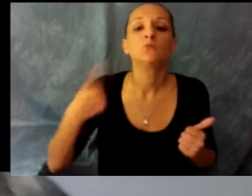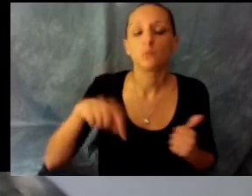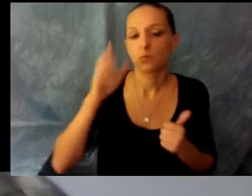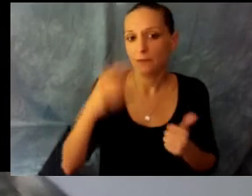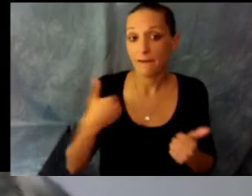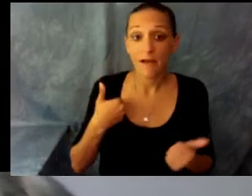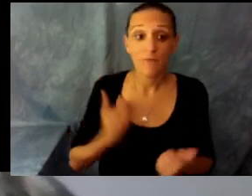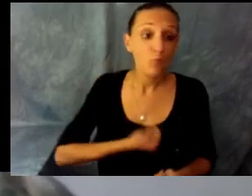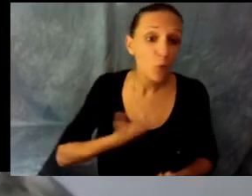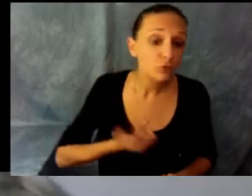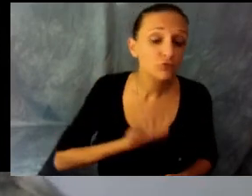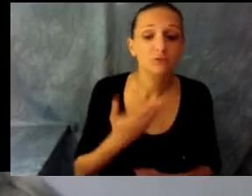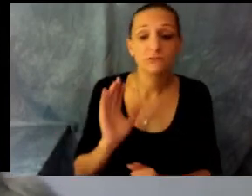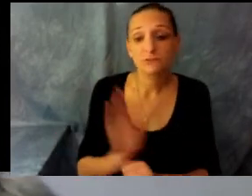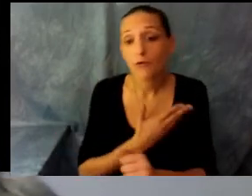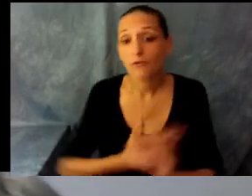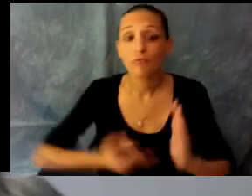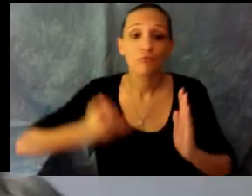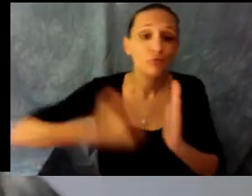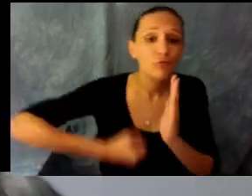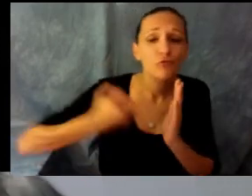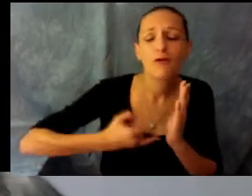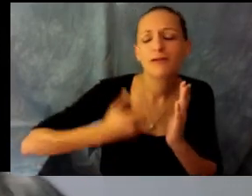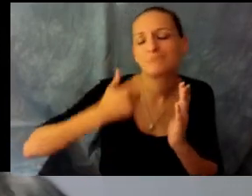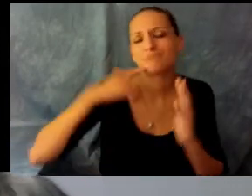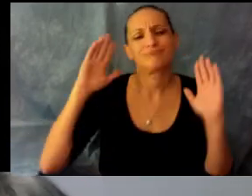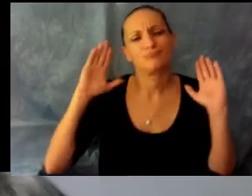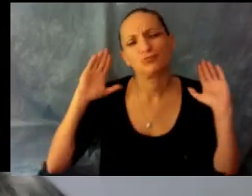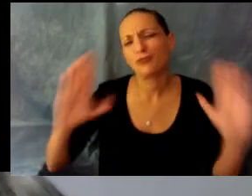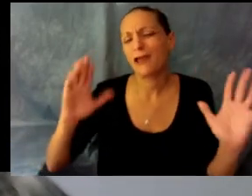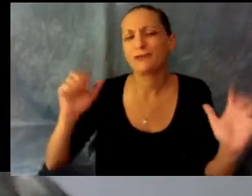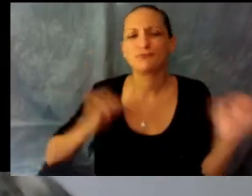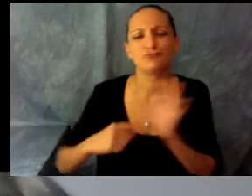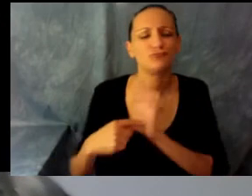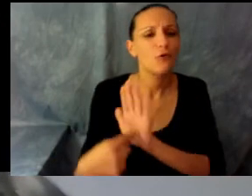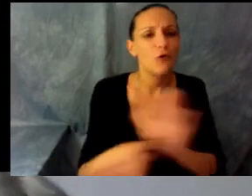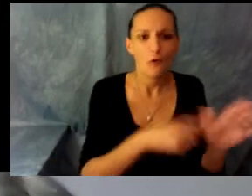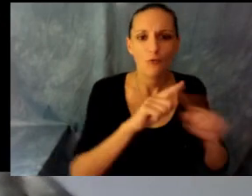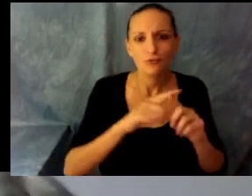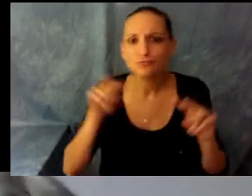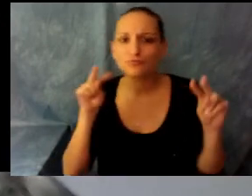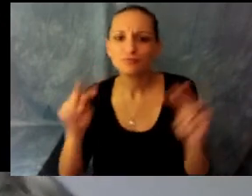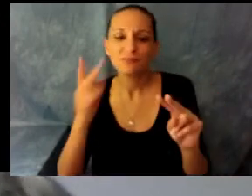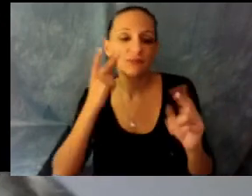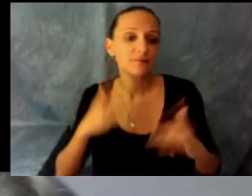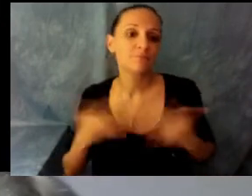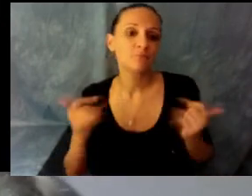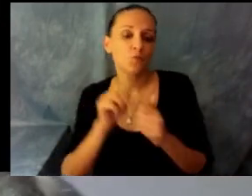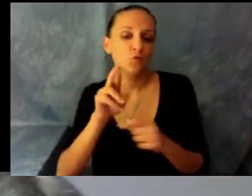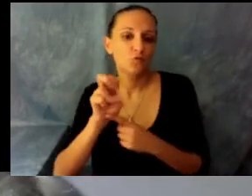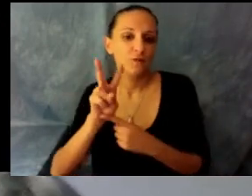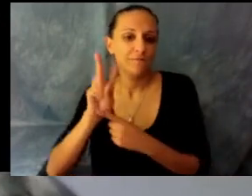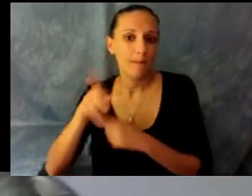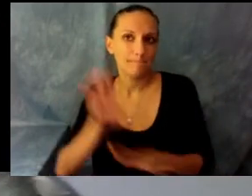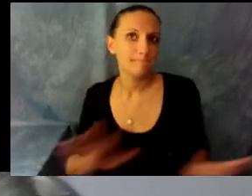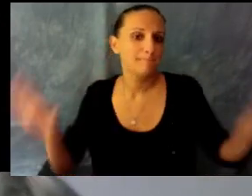poetry, song, artists. It's a great show to tune into to see what's going on with Rev Up all over Texas. And it's an